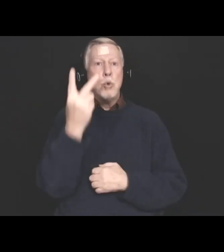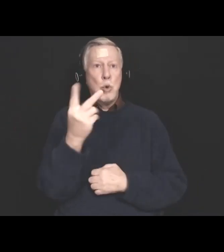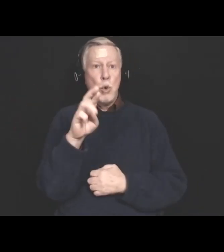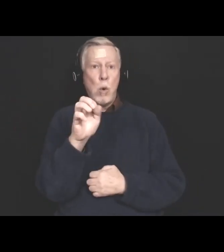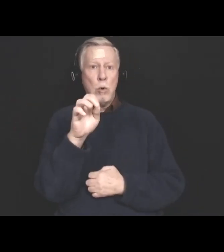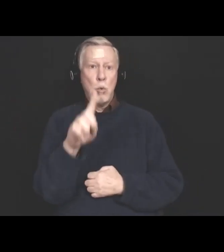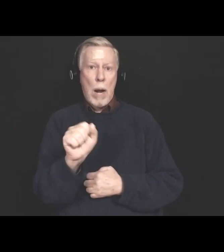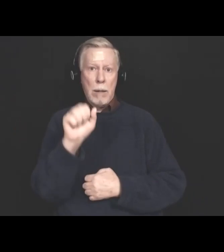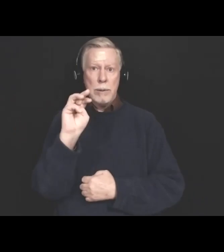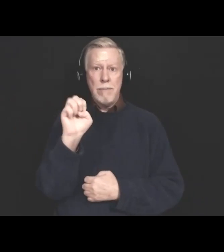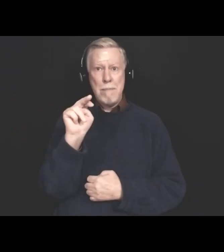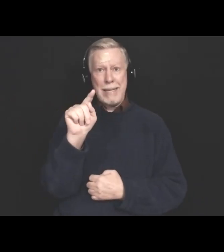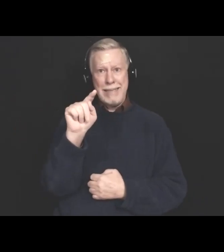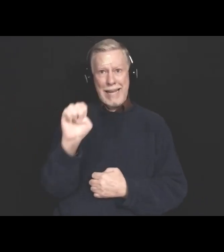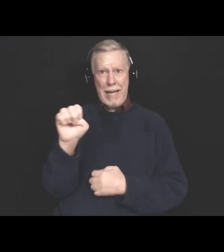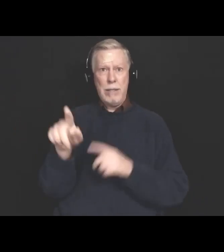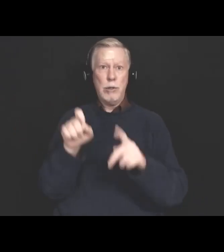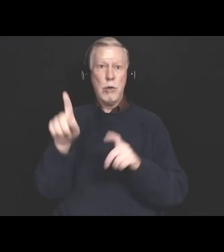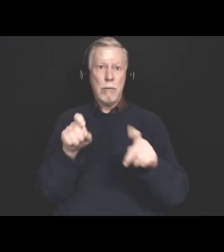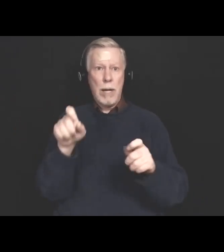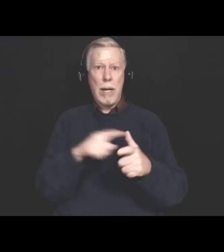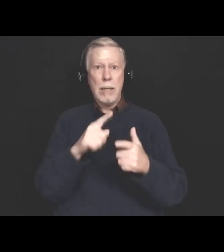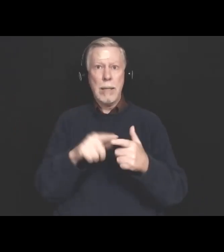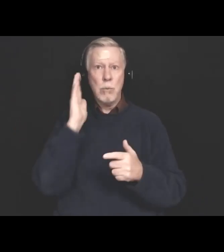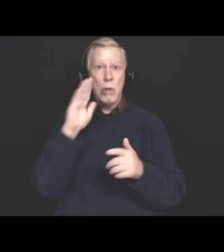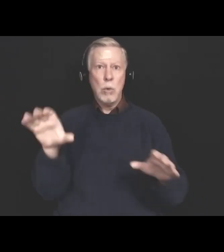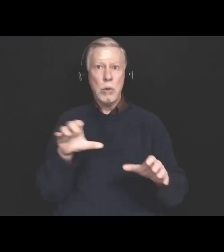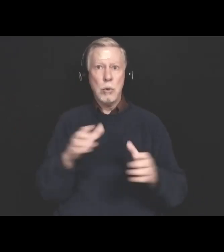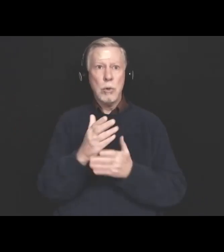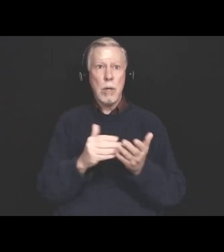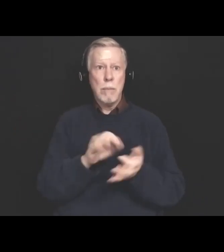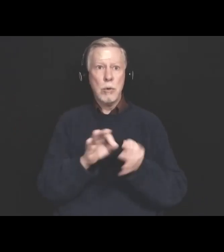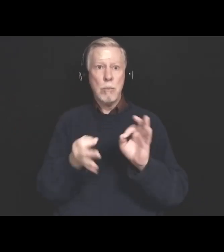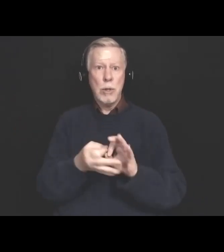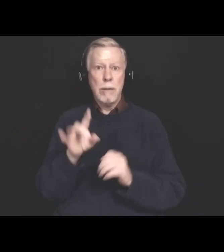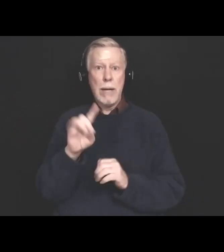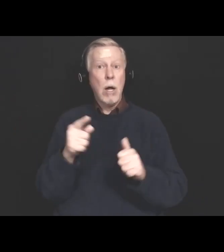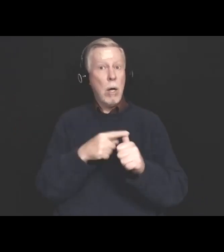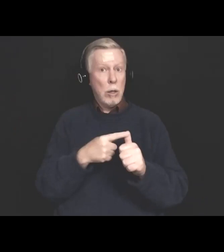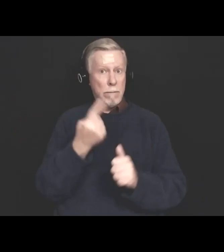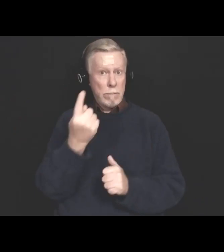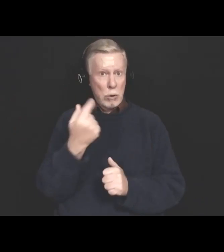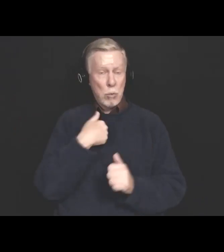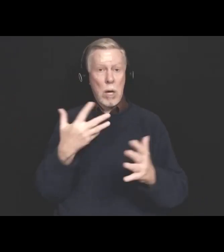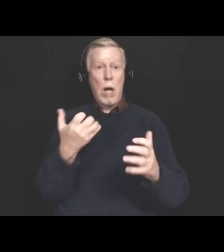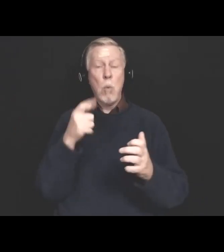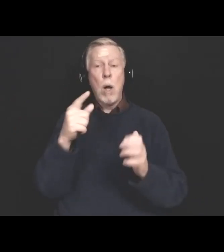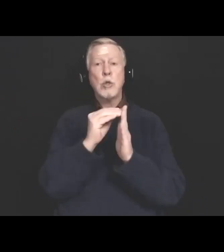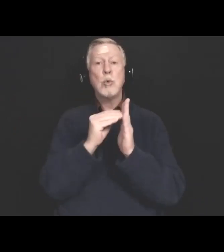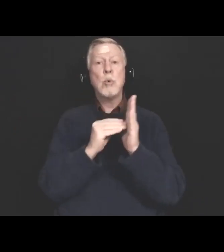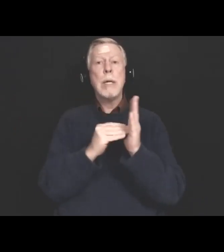and then we'll come back and do a little interpreting of each. On the first one, I want you to list words